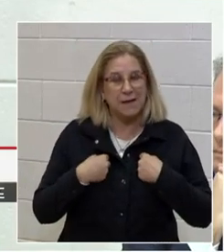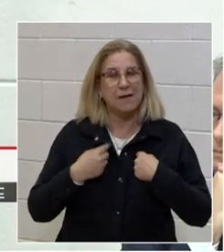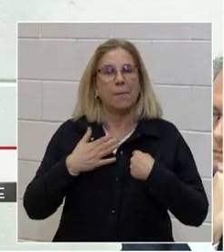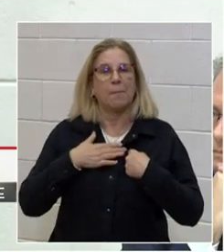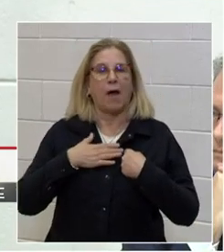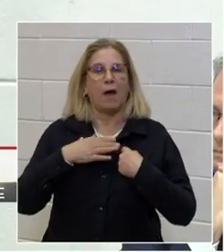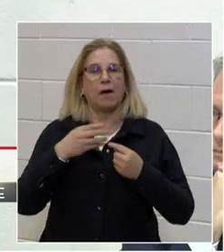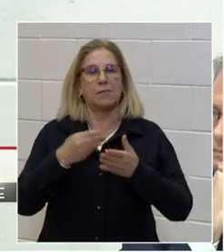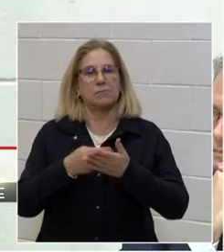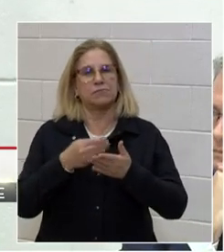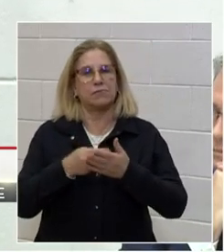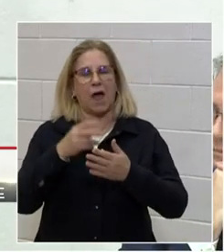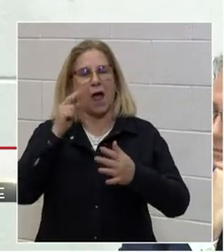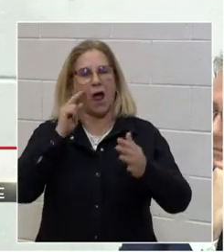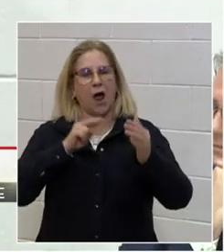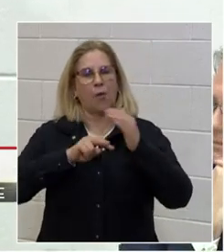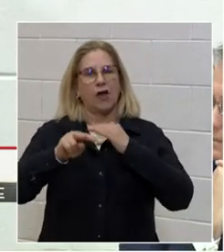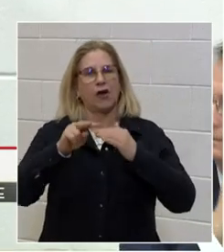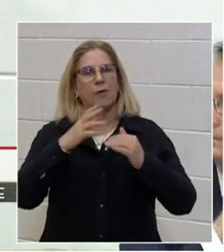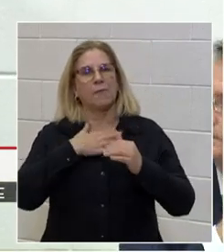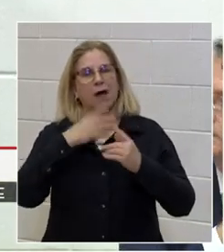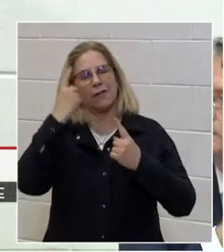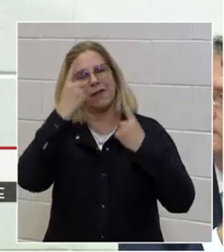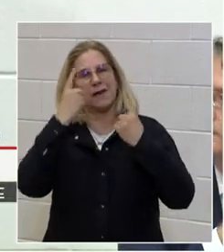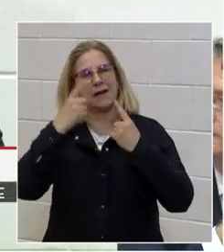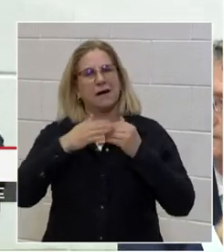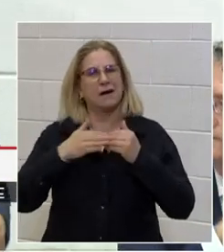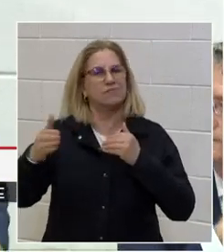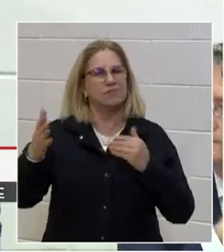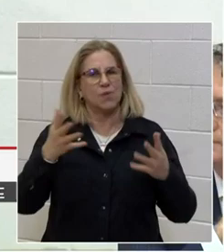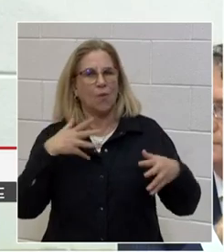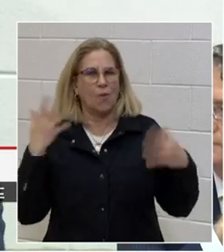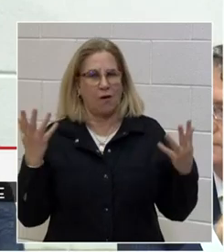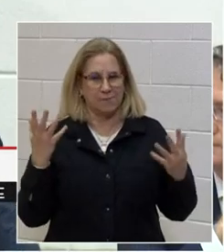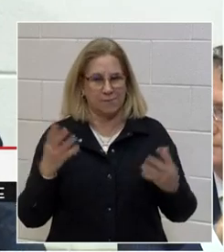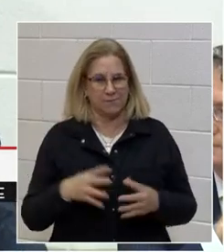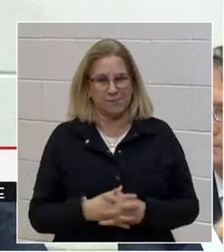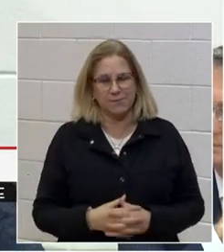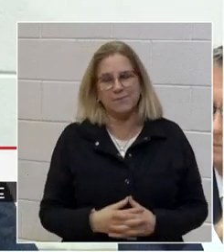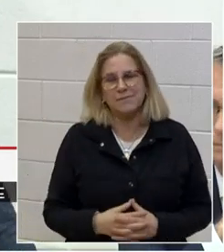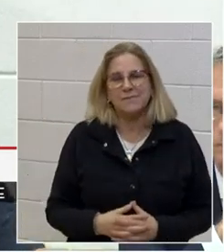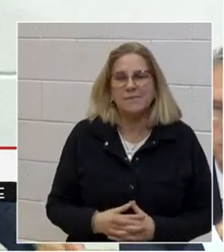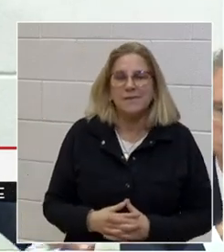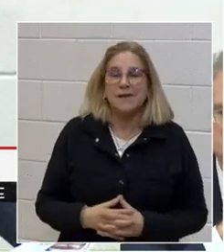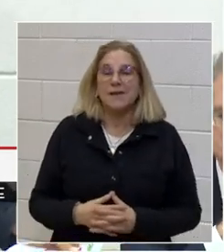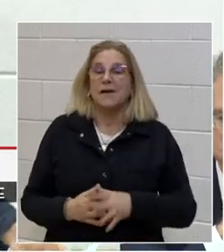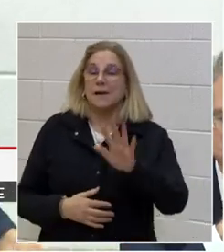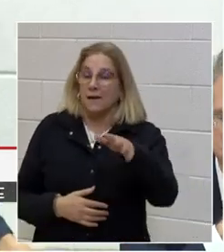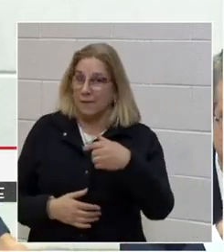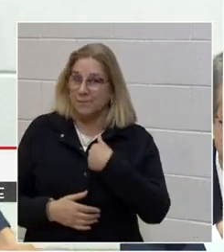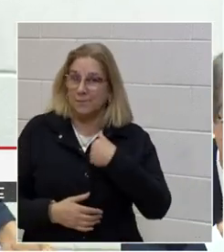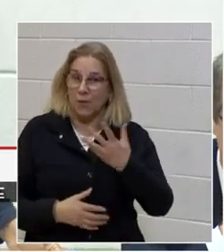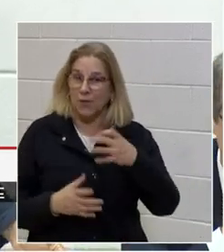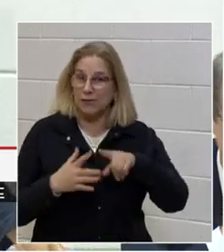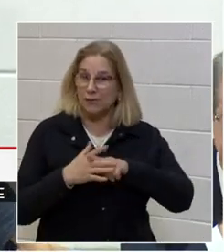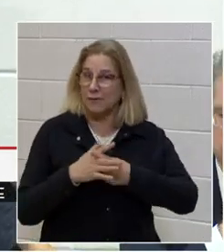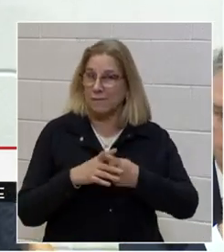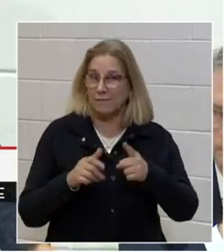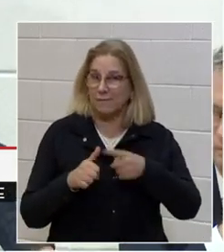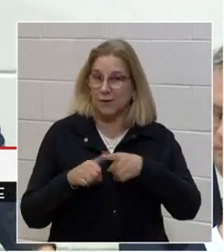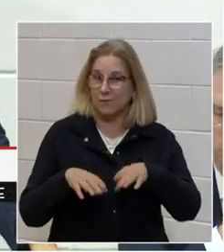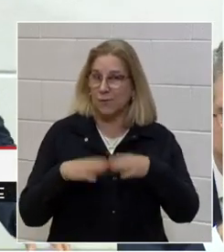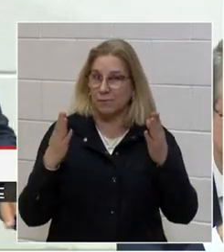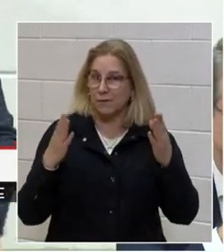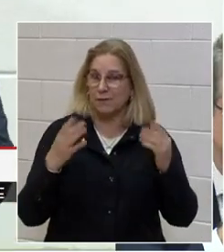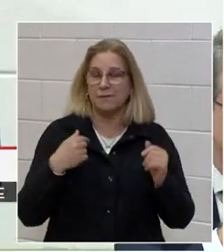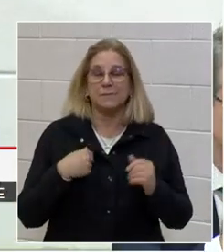and what these budgets have to do. So I wanted to start first by saying